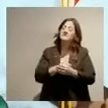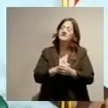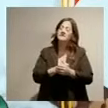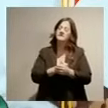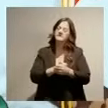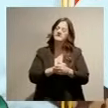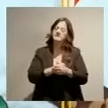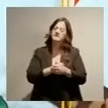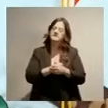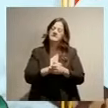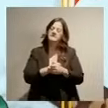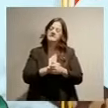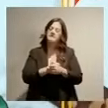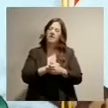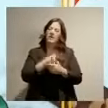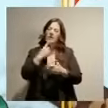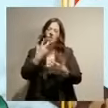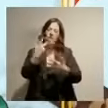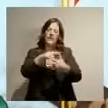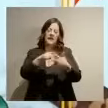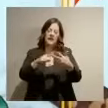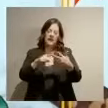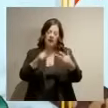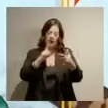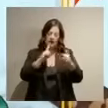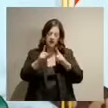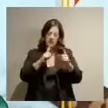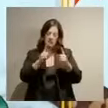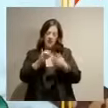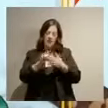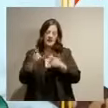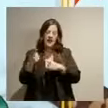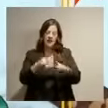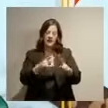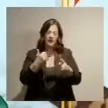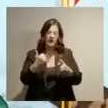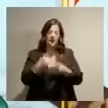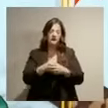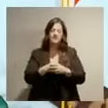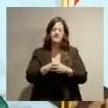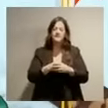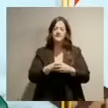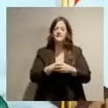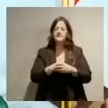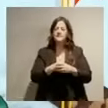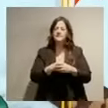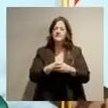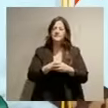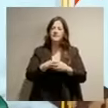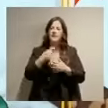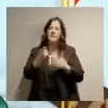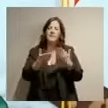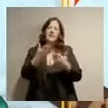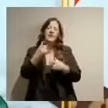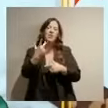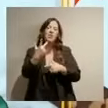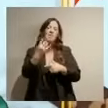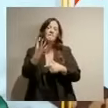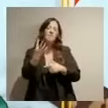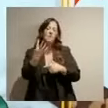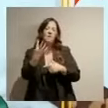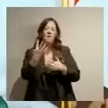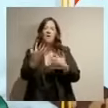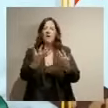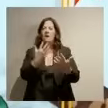There are three parallel conversations that are taking shape. You can argue four or five, but three that are